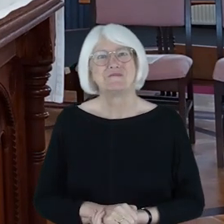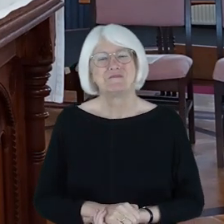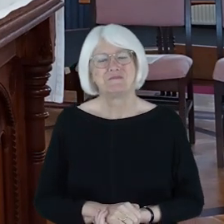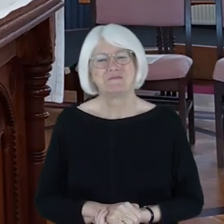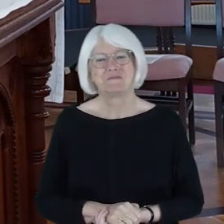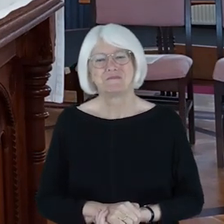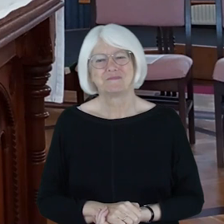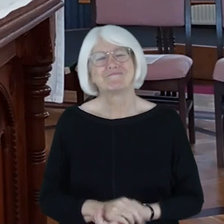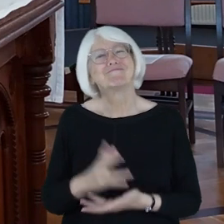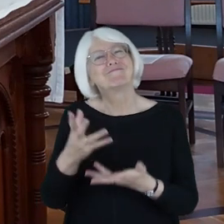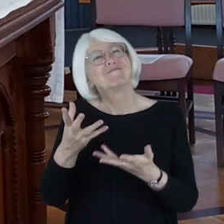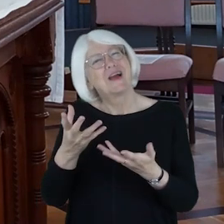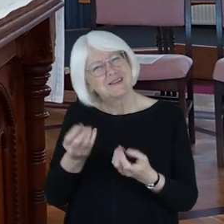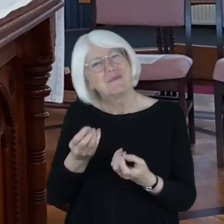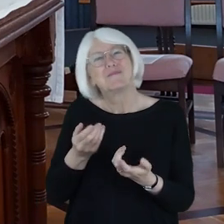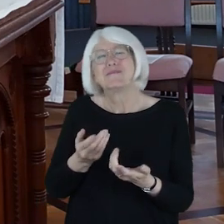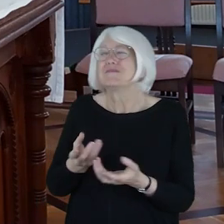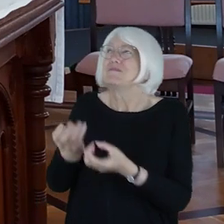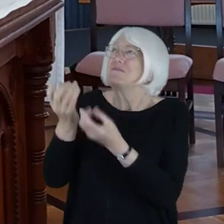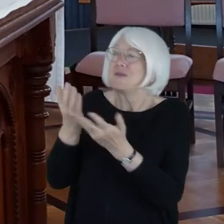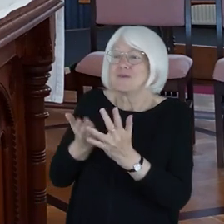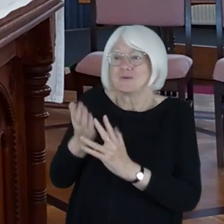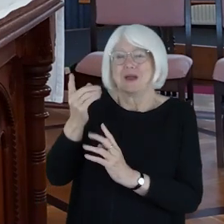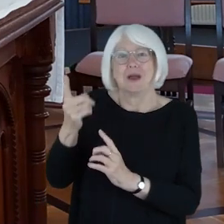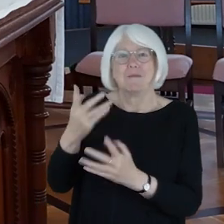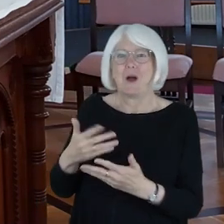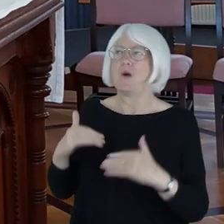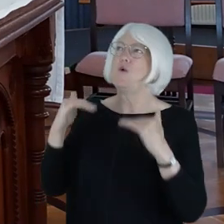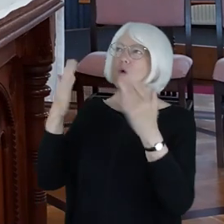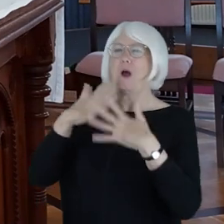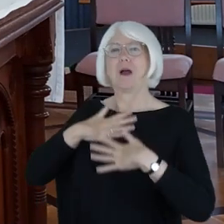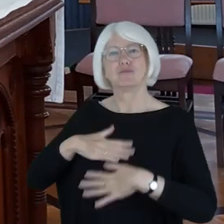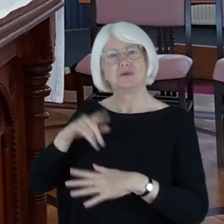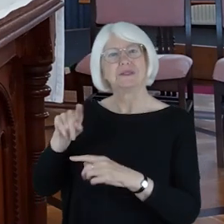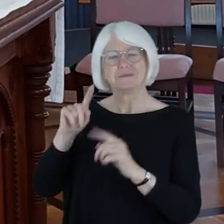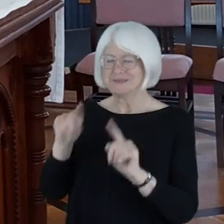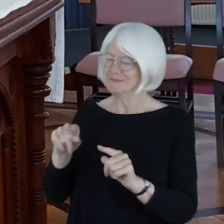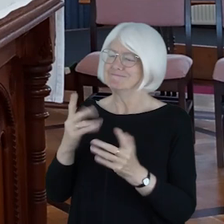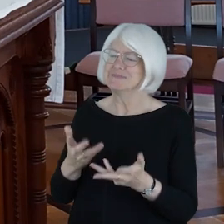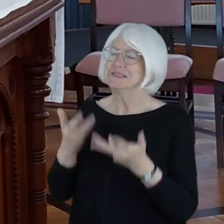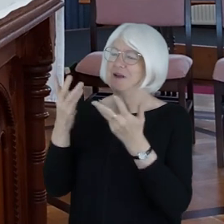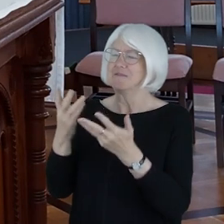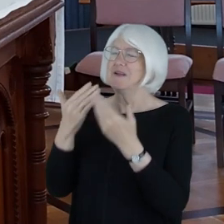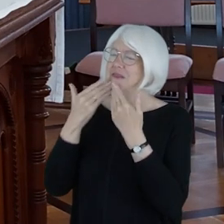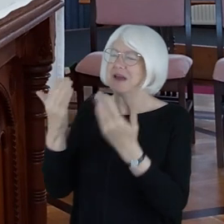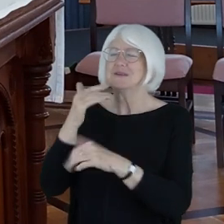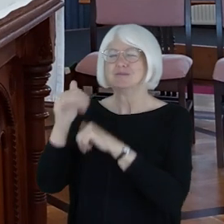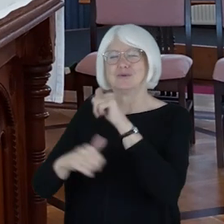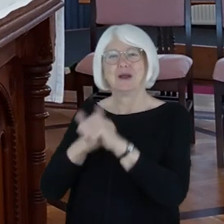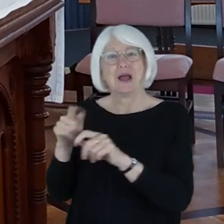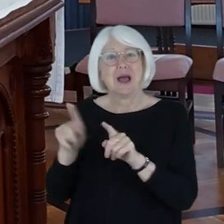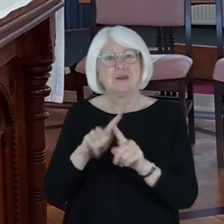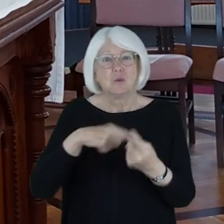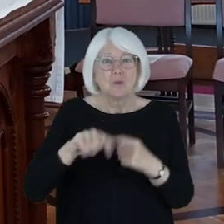Accept through him, our great High Priest, this our sacrifice of thanks and praise. And as we eat and drink these